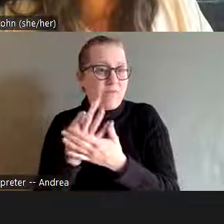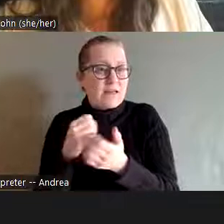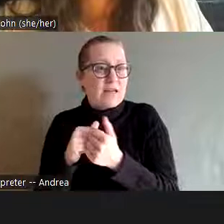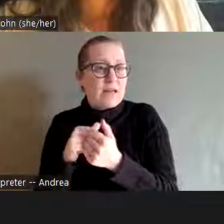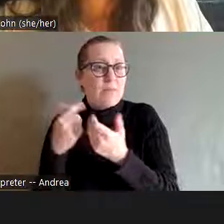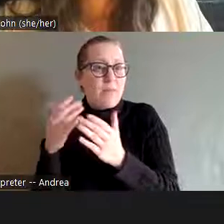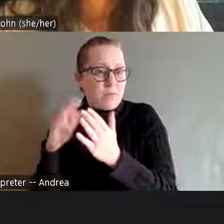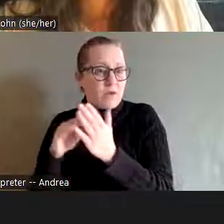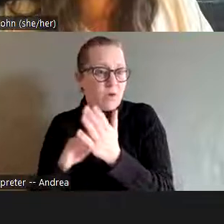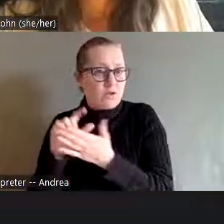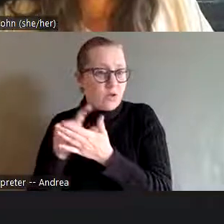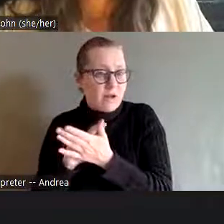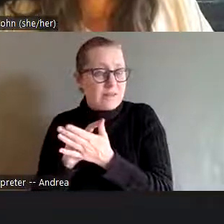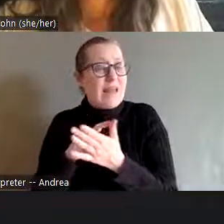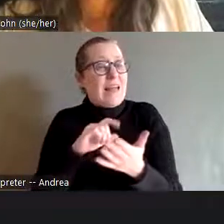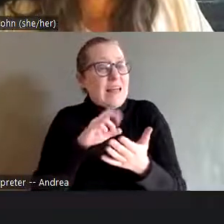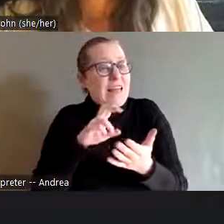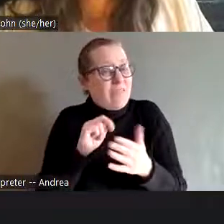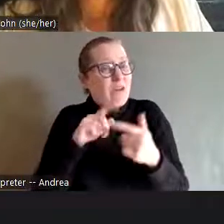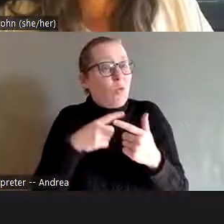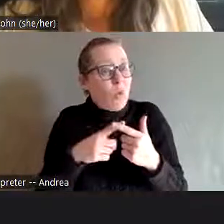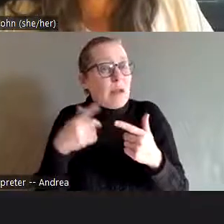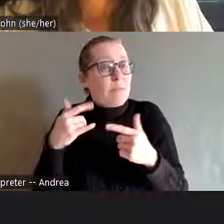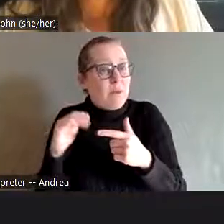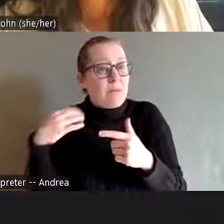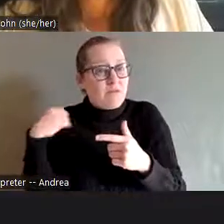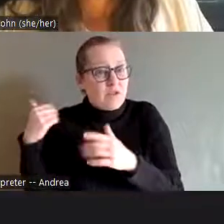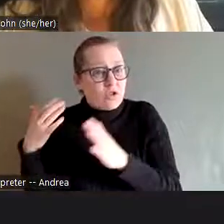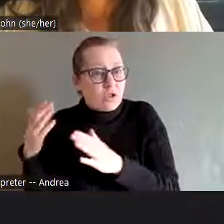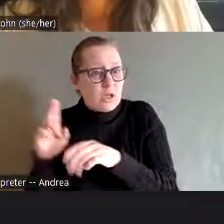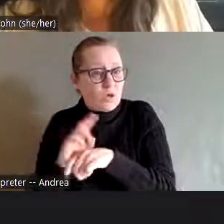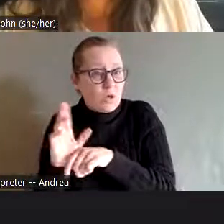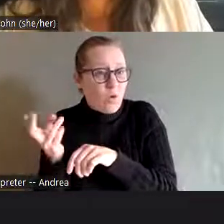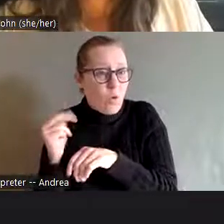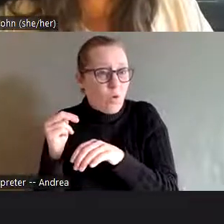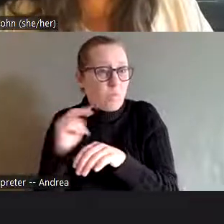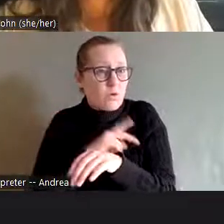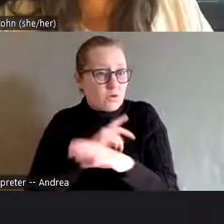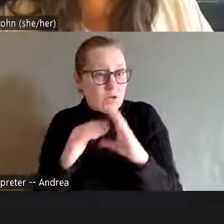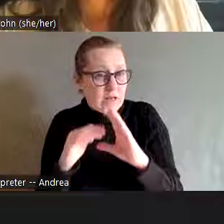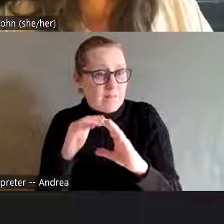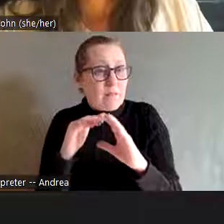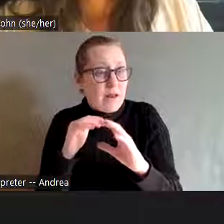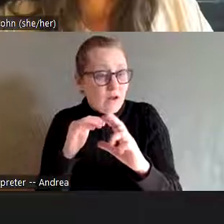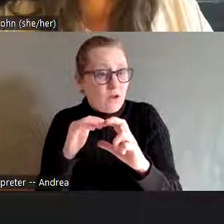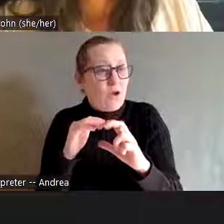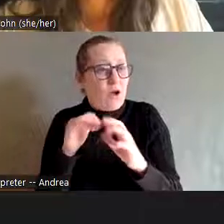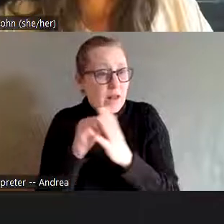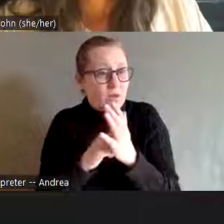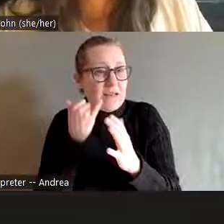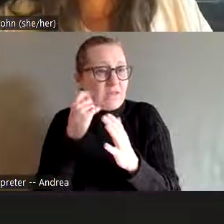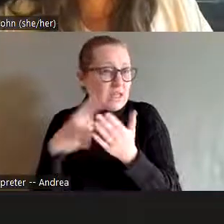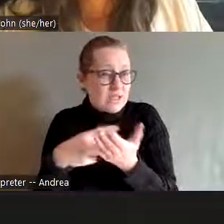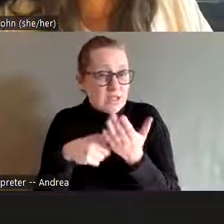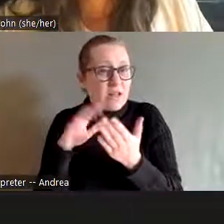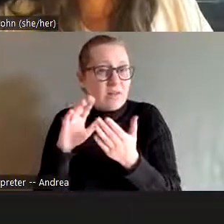that even when public officials use their own personal email accounts, if they're discussing their governing